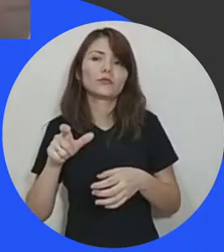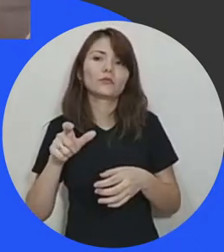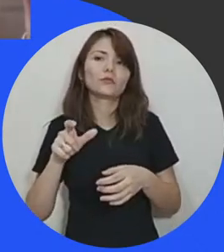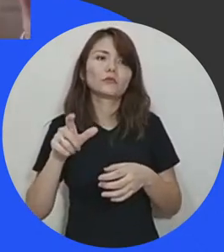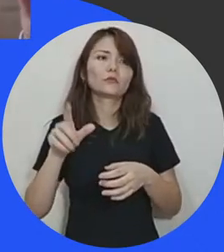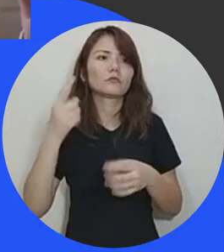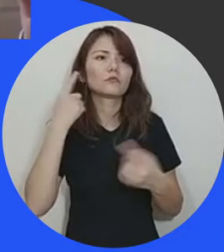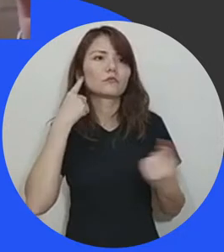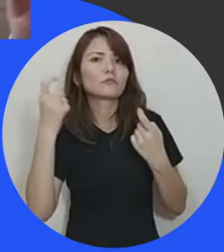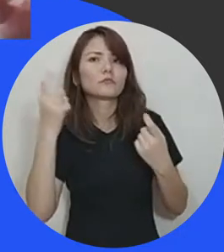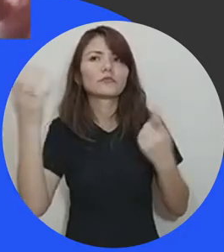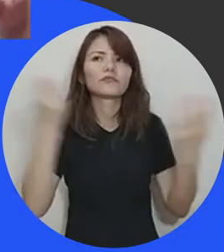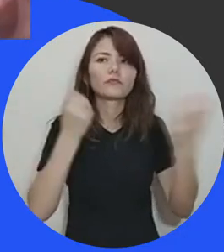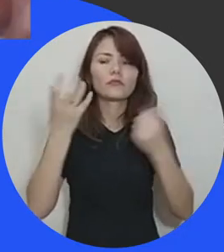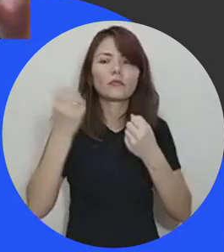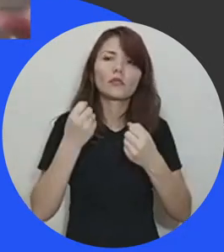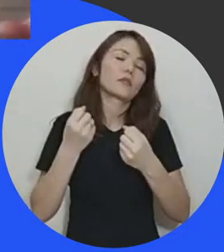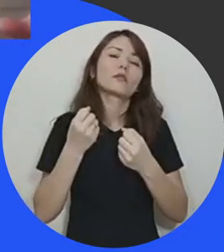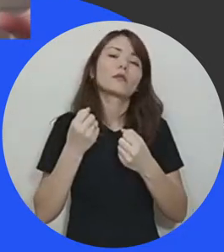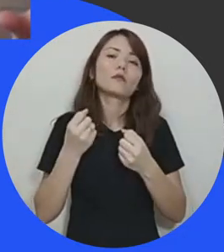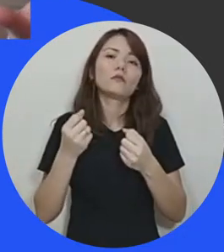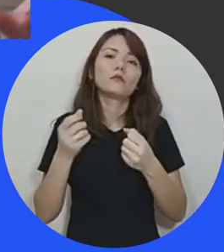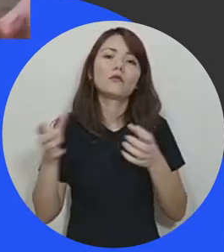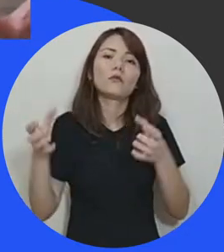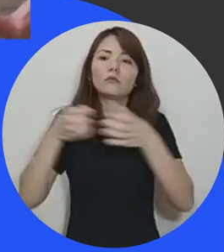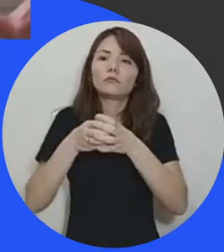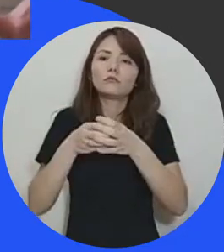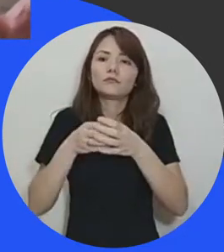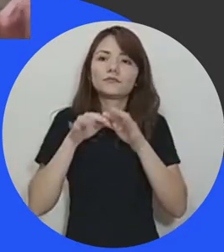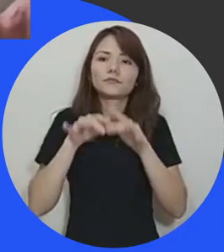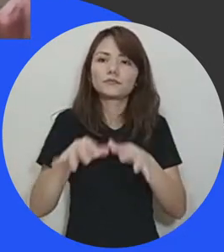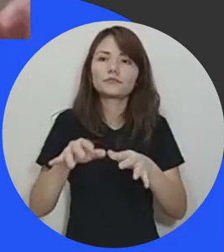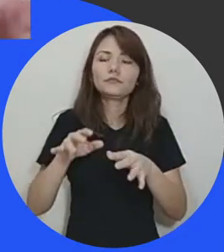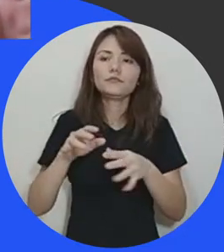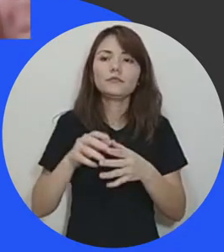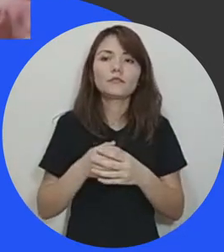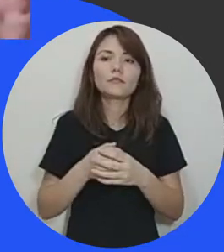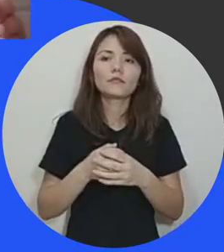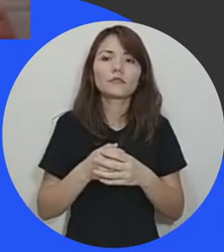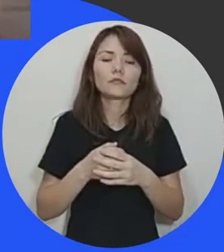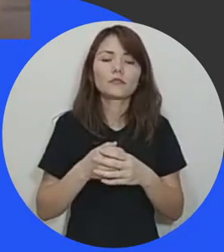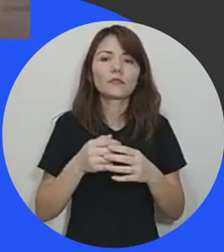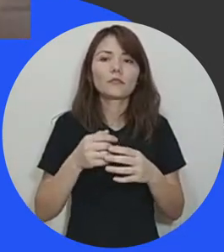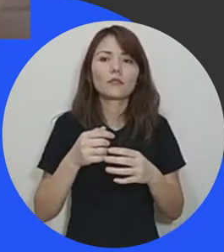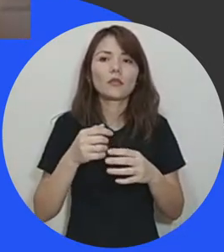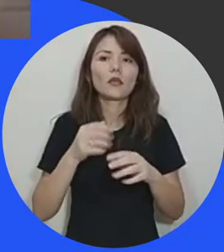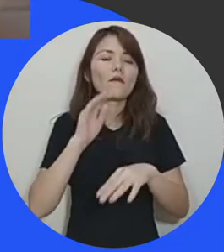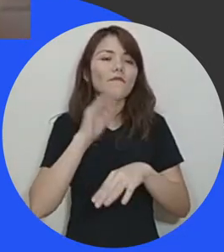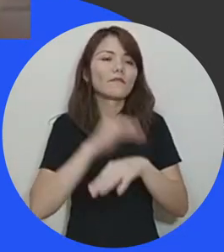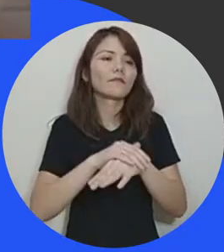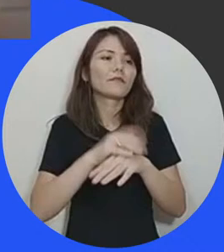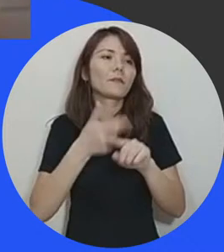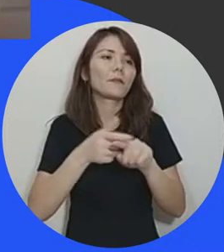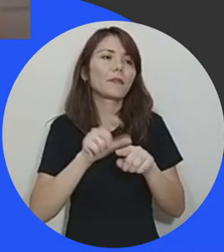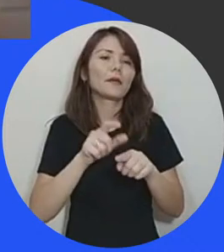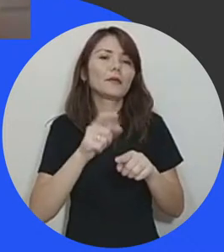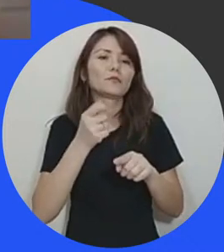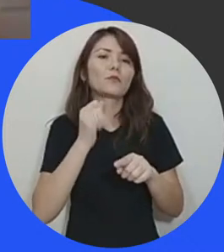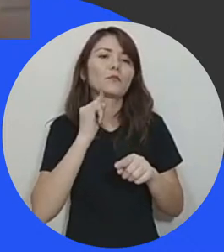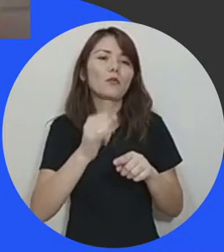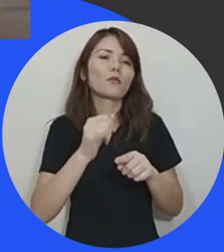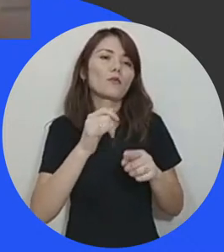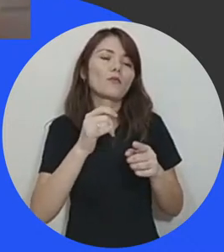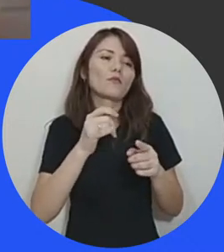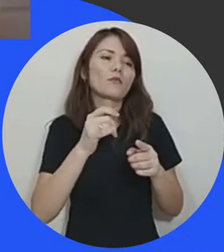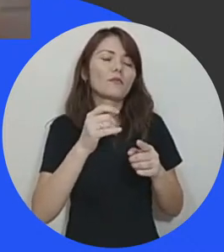overarching organization is a really bad way to sort of get the work done that's required for